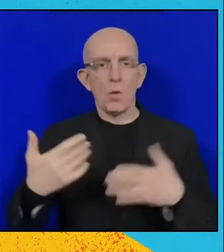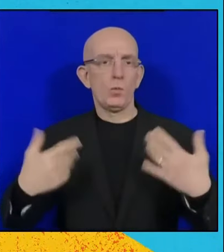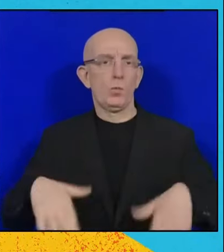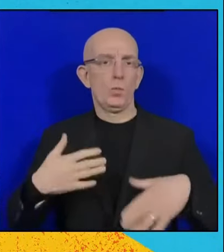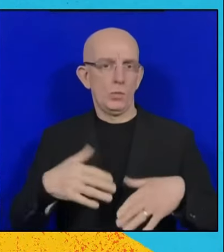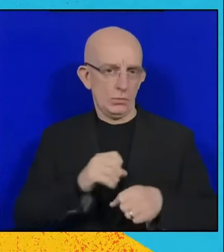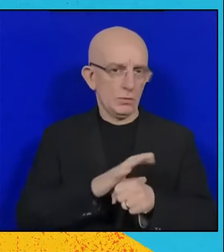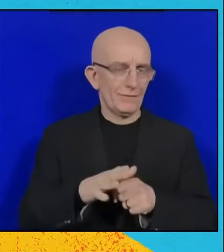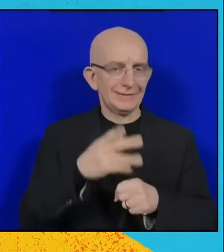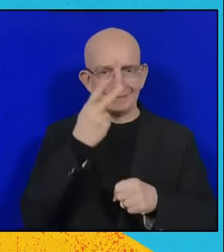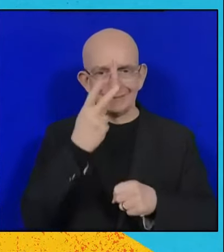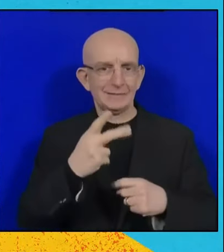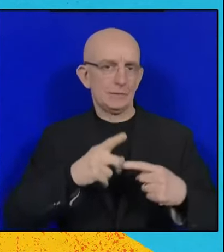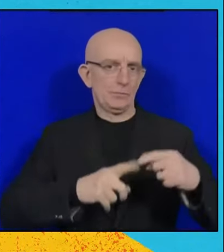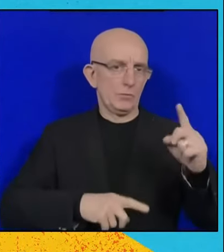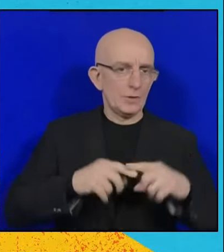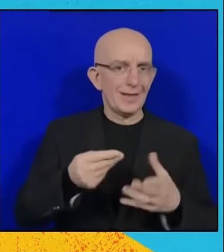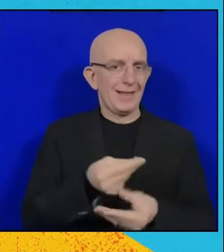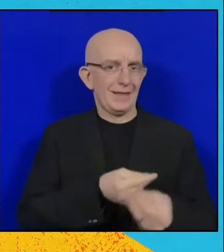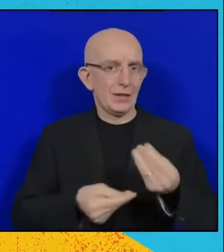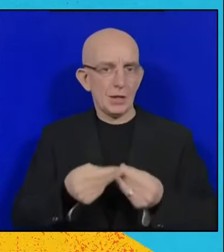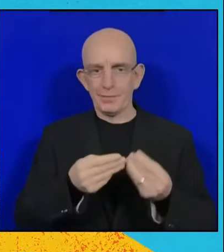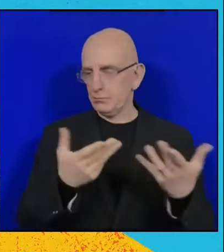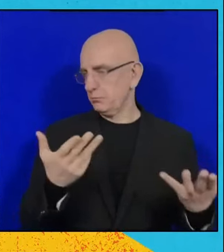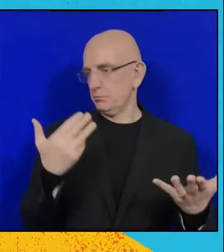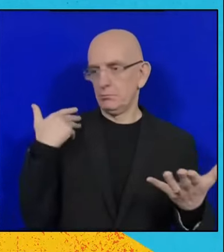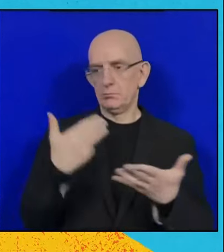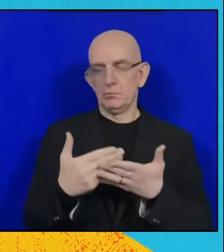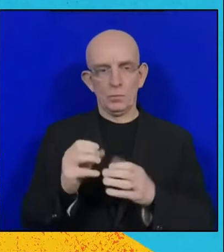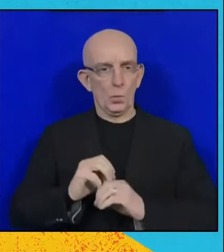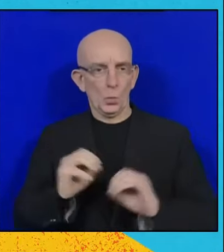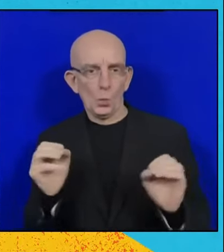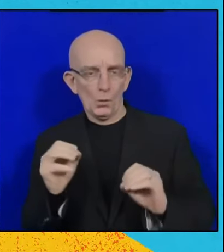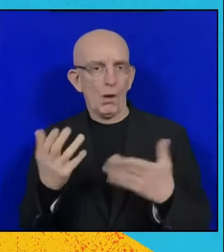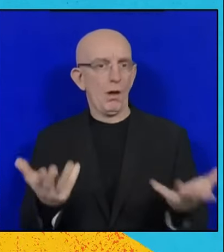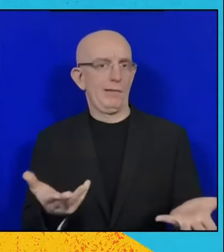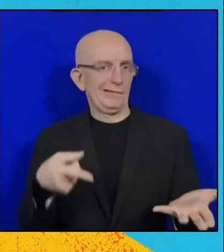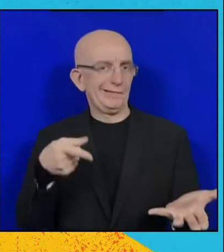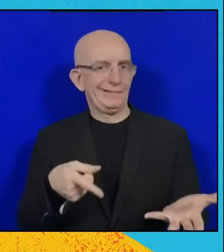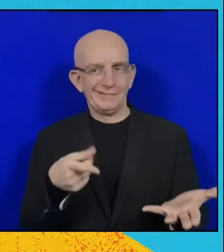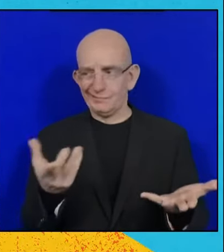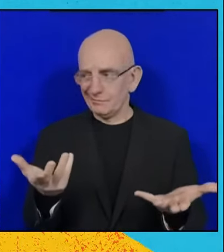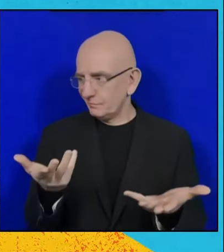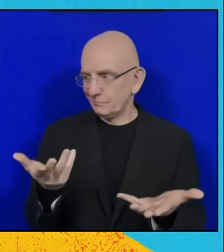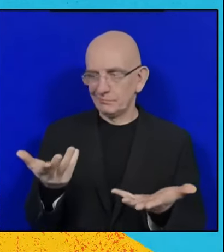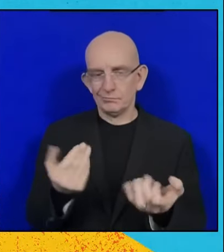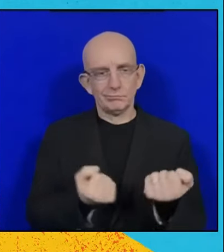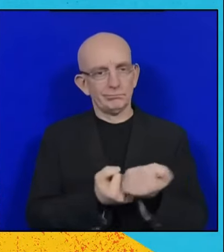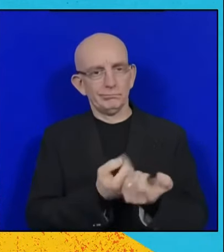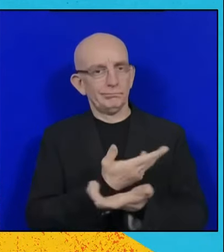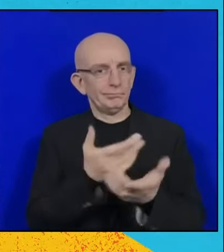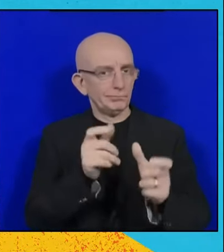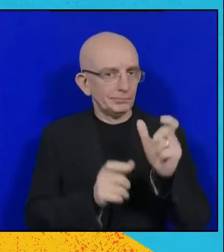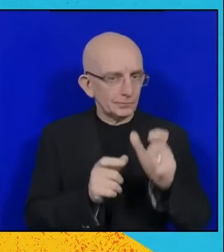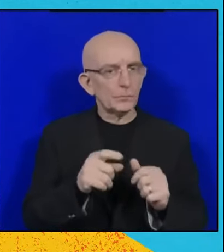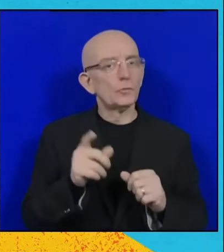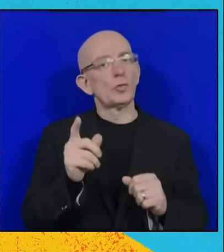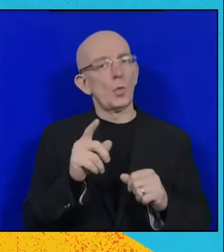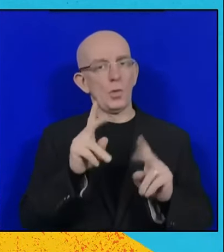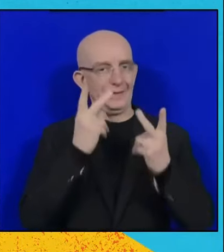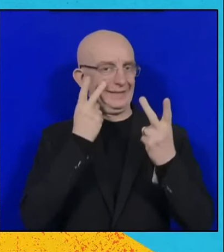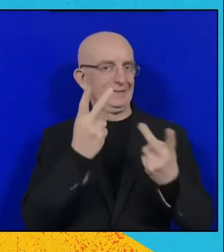climate crisis. Because if we're co-organizing things from a siloed perspective, and we're trying to isolate issues of climate from issues of